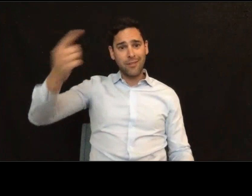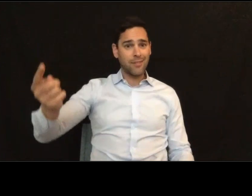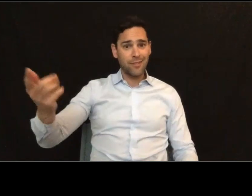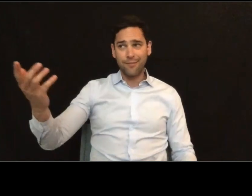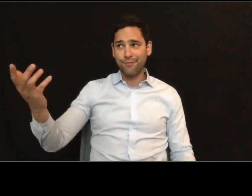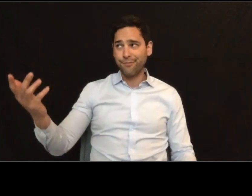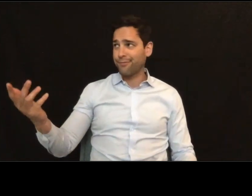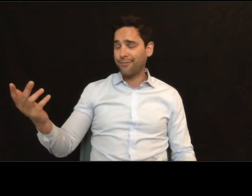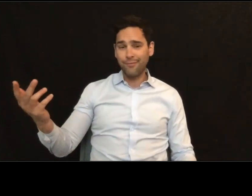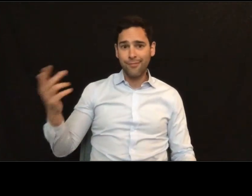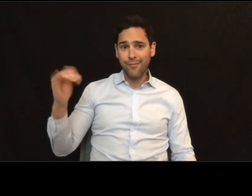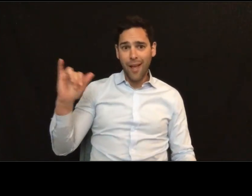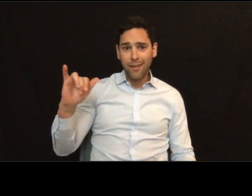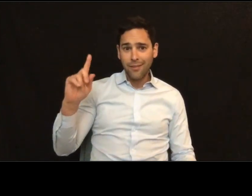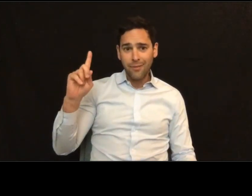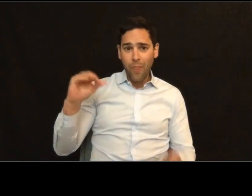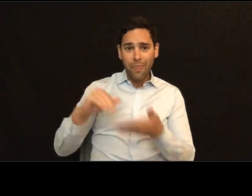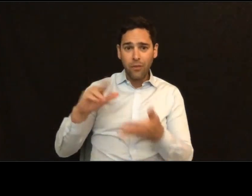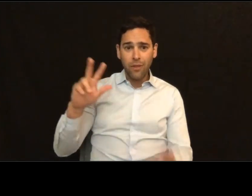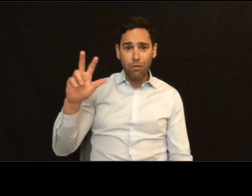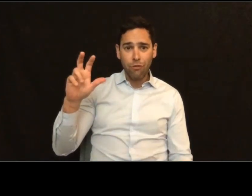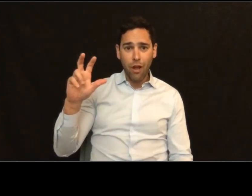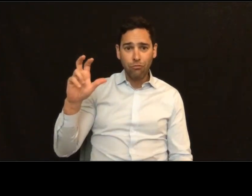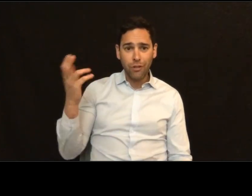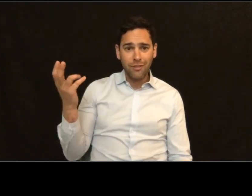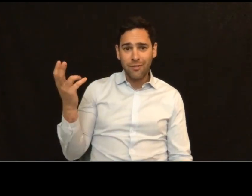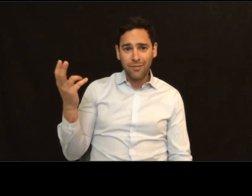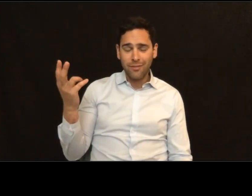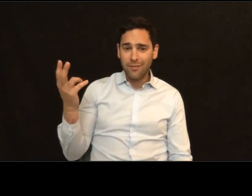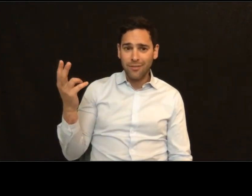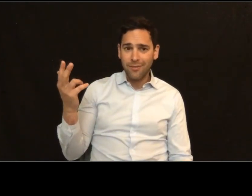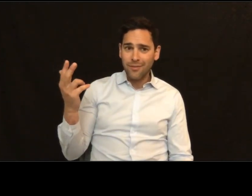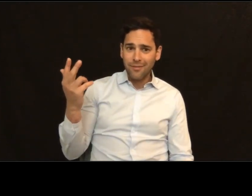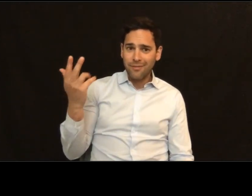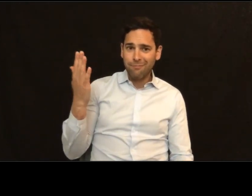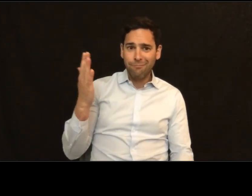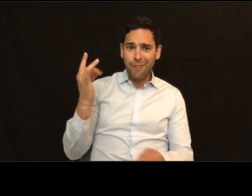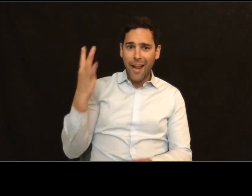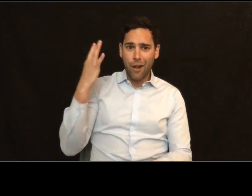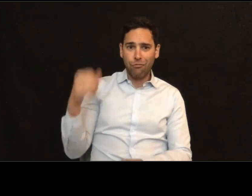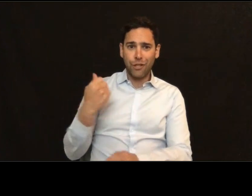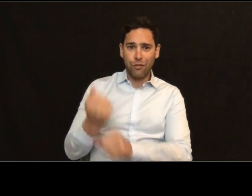like 1300. So you can do it if you want. If you don't do it,